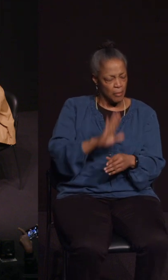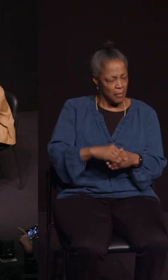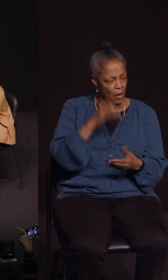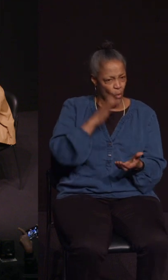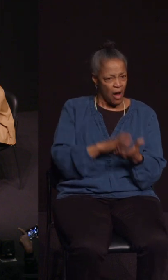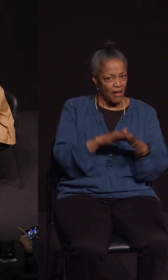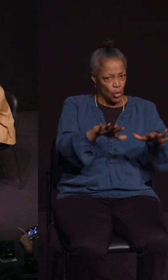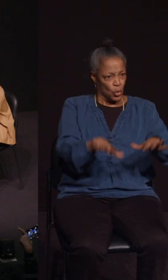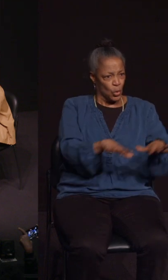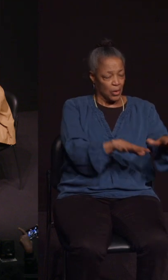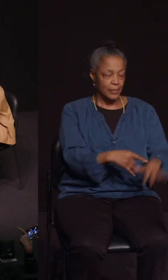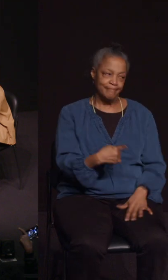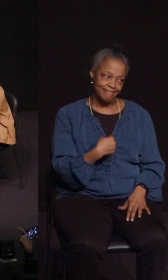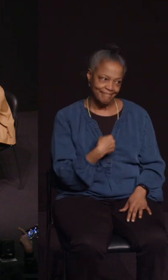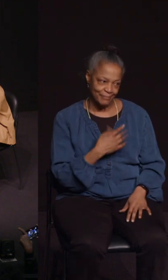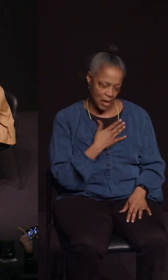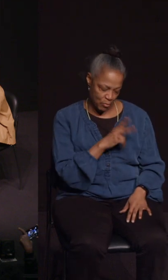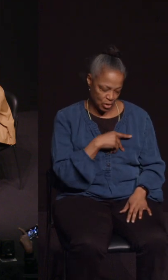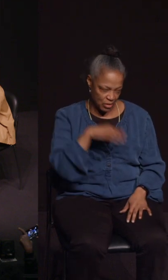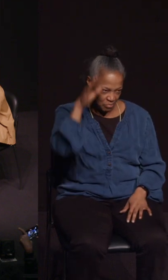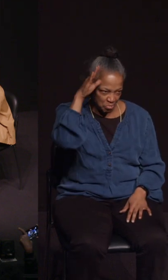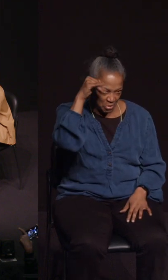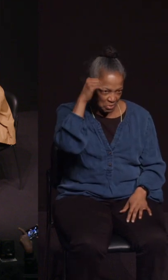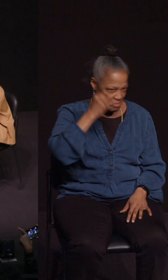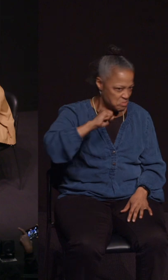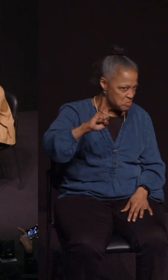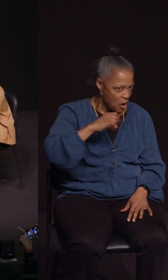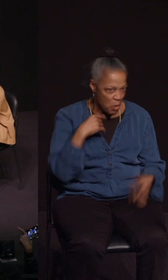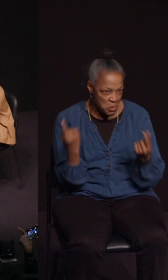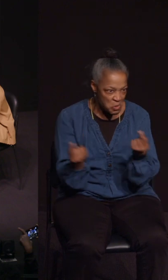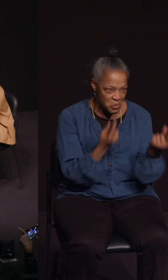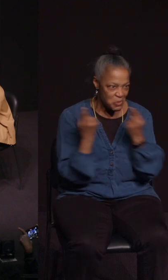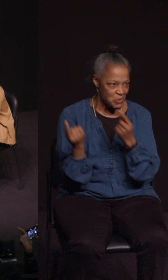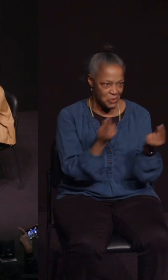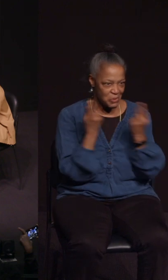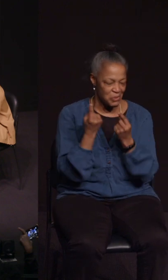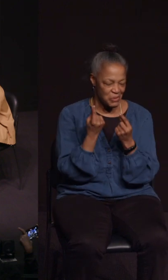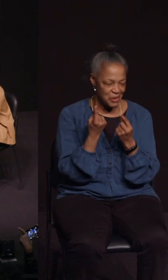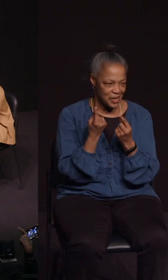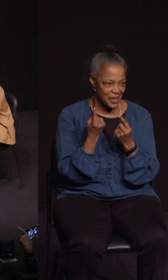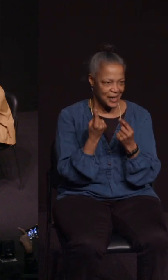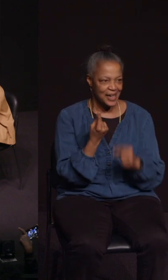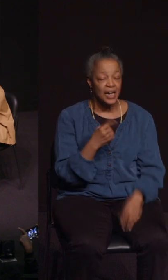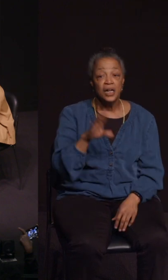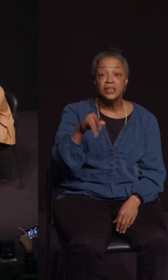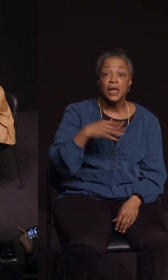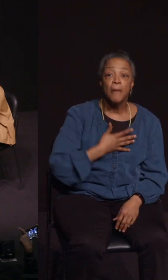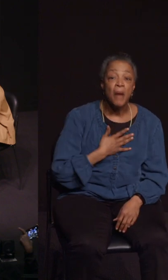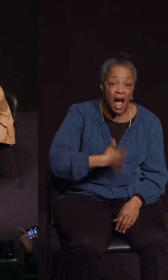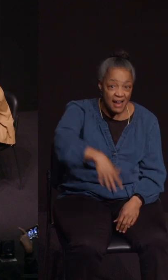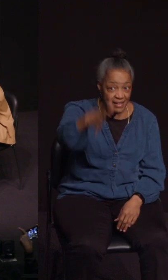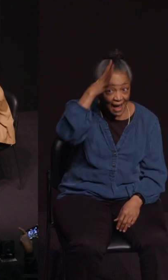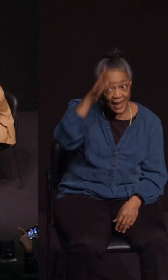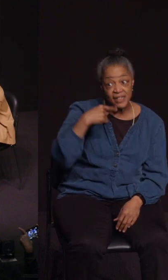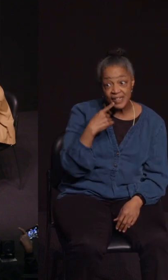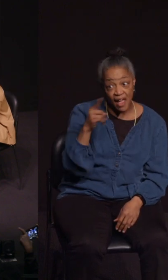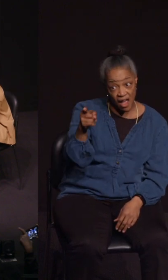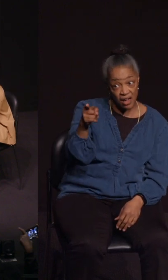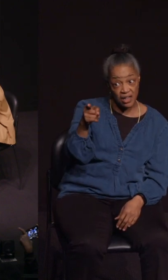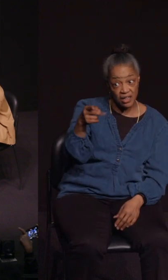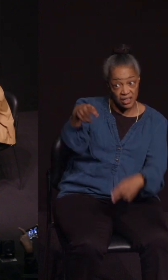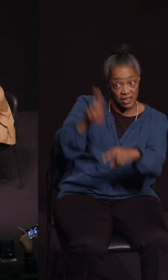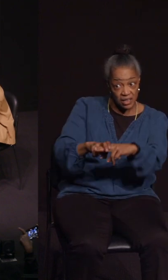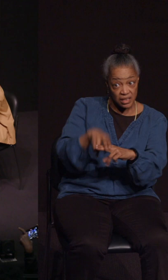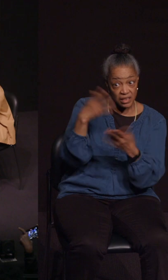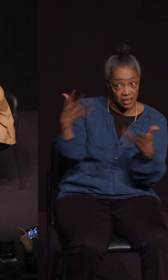course, me being me, I'm hard-headed. I want to move around and try to do things. He like, hey, my daddy said, you're